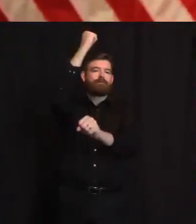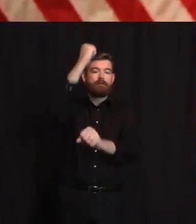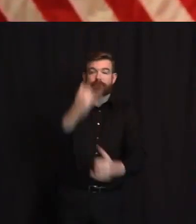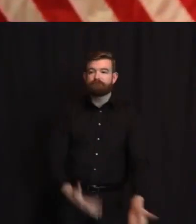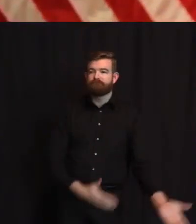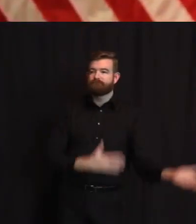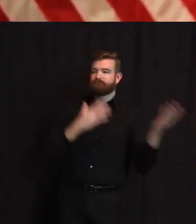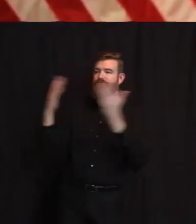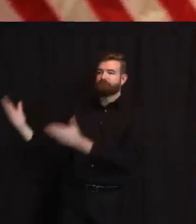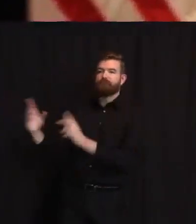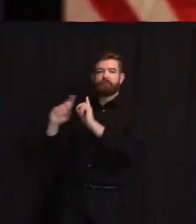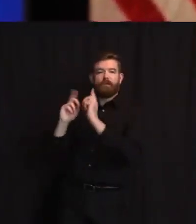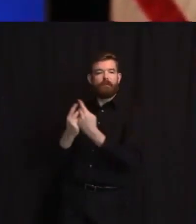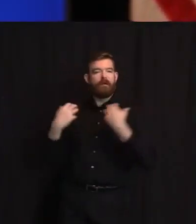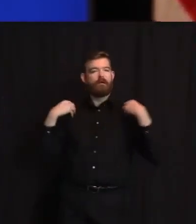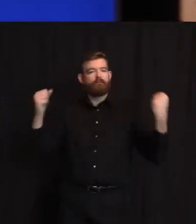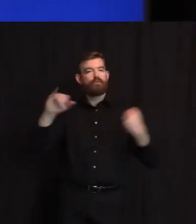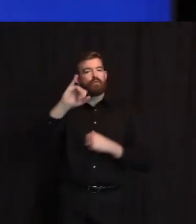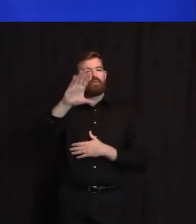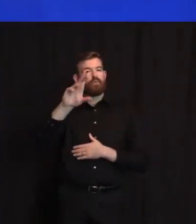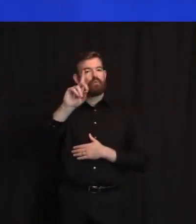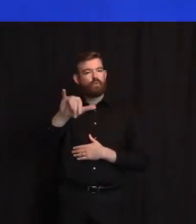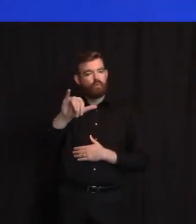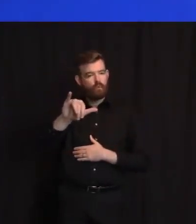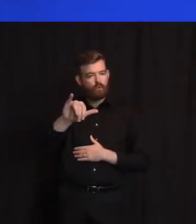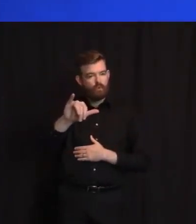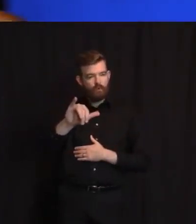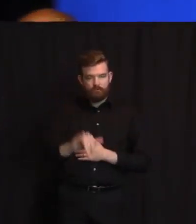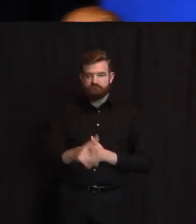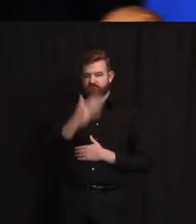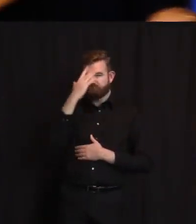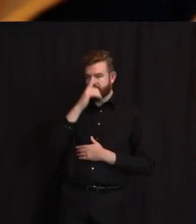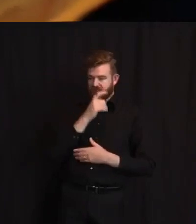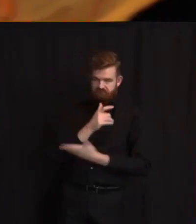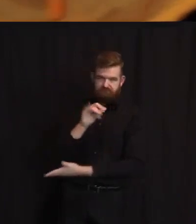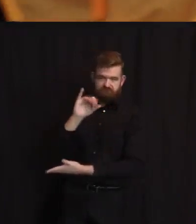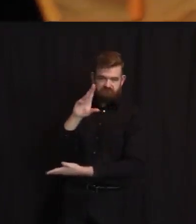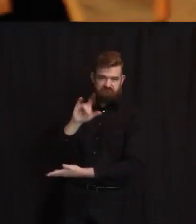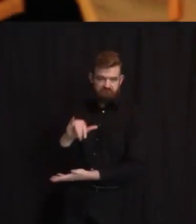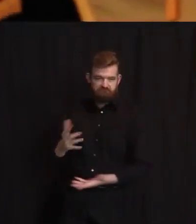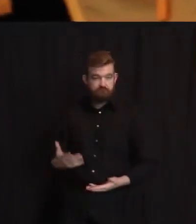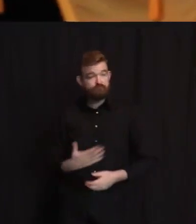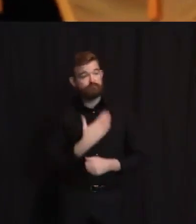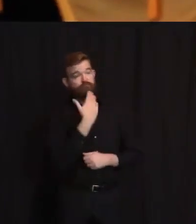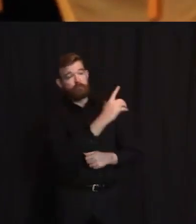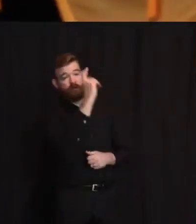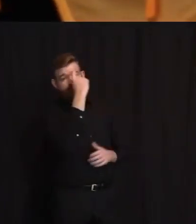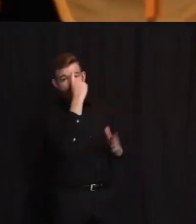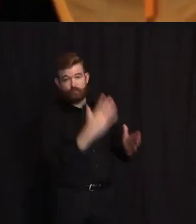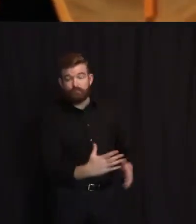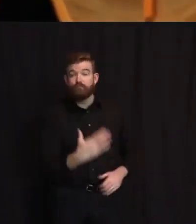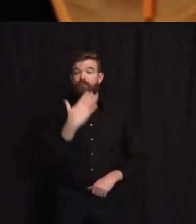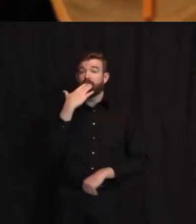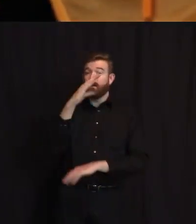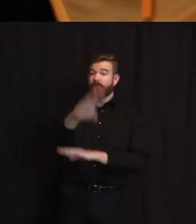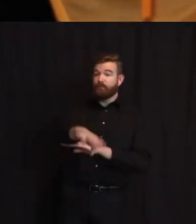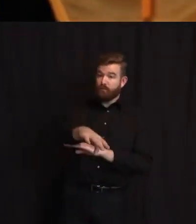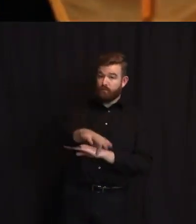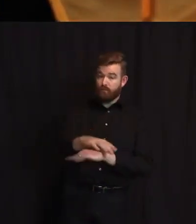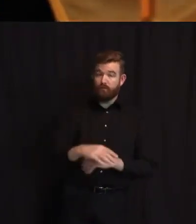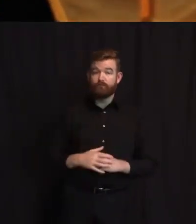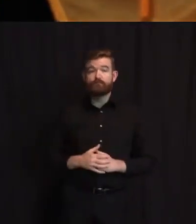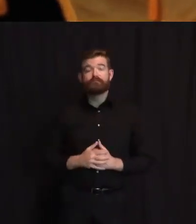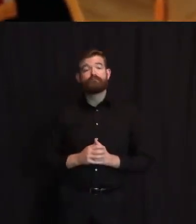Department of Health, the woman who needs no introduction, Judy Persichelli. Thank you, Governor. Good afternoon.